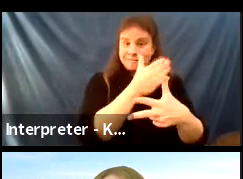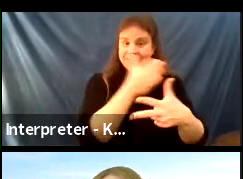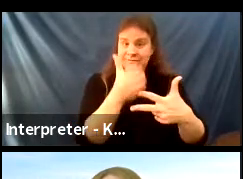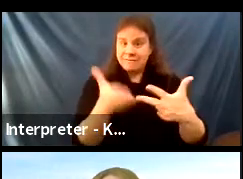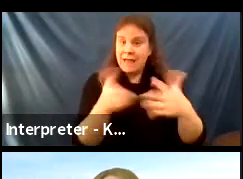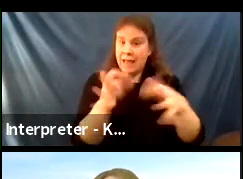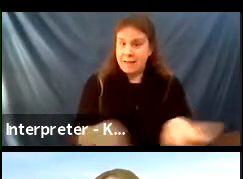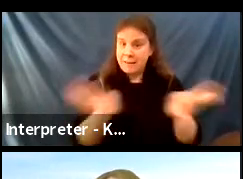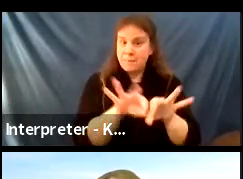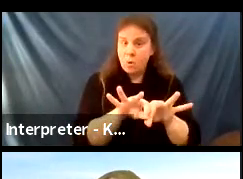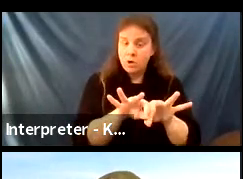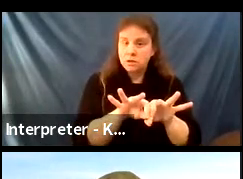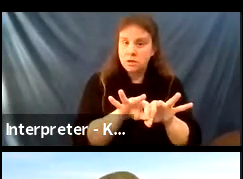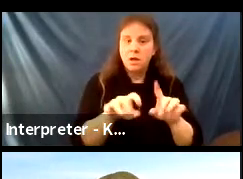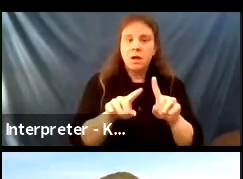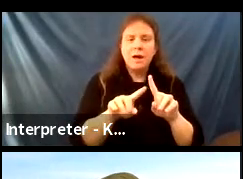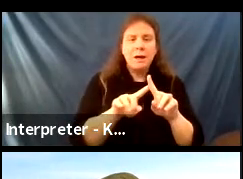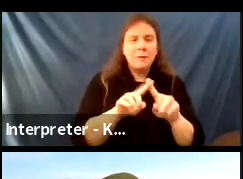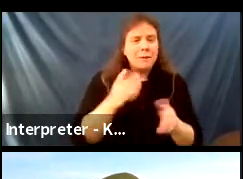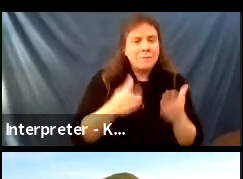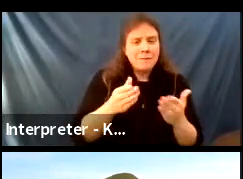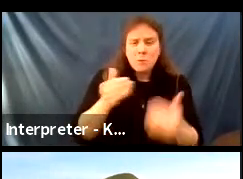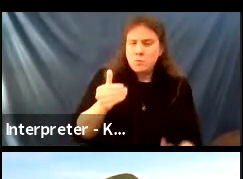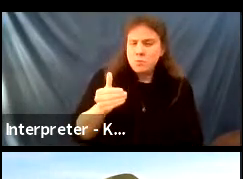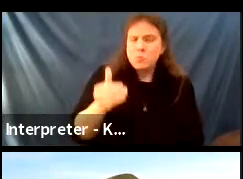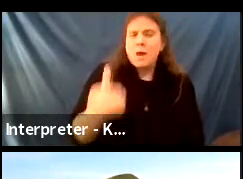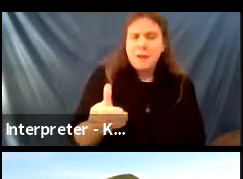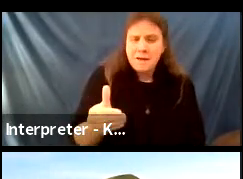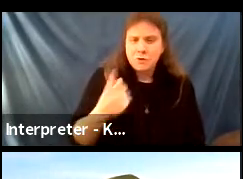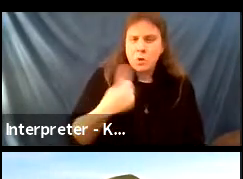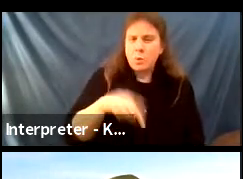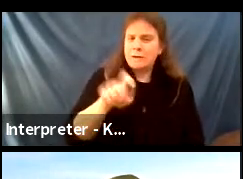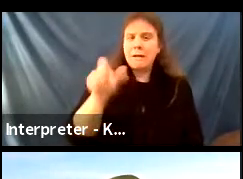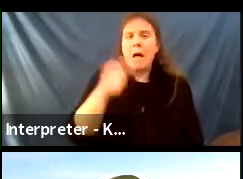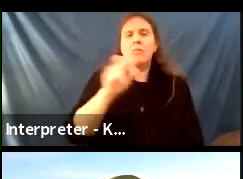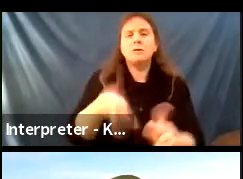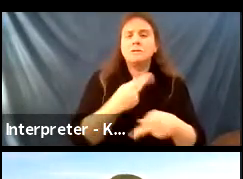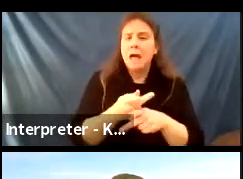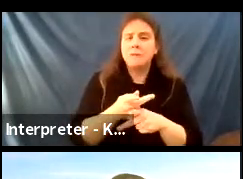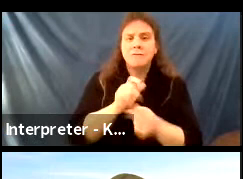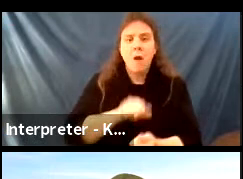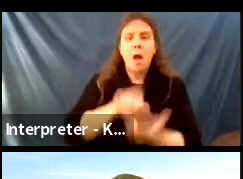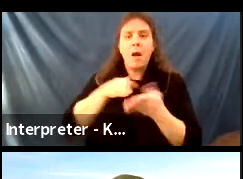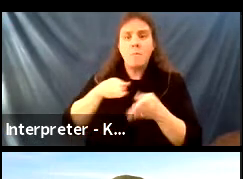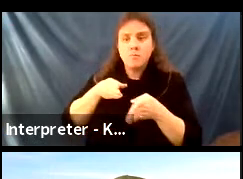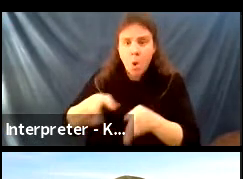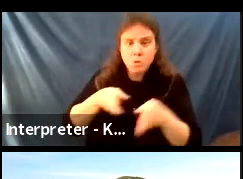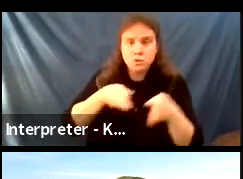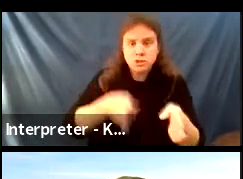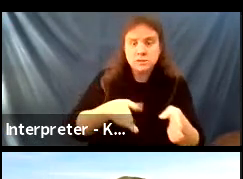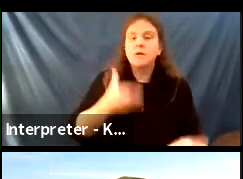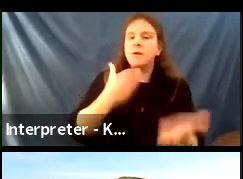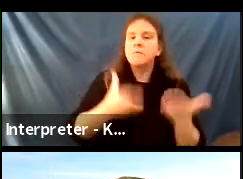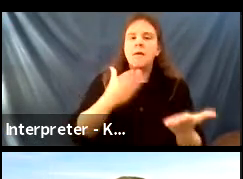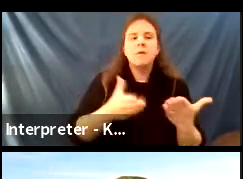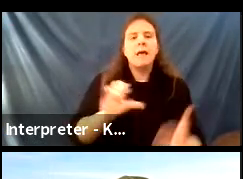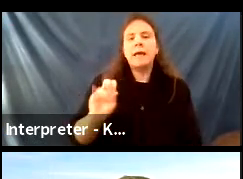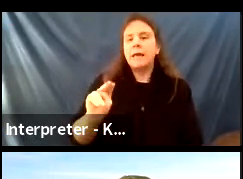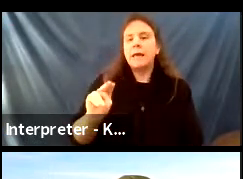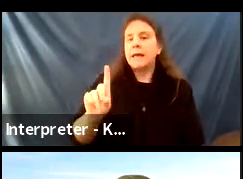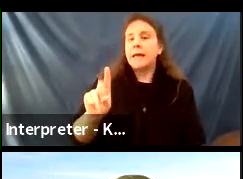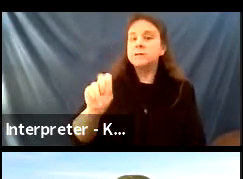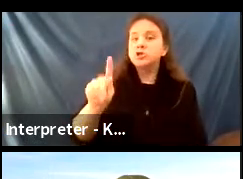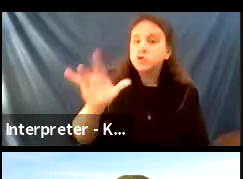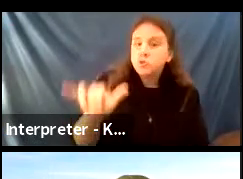like either with it or right after it, we have other types of approaches than sort of an industry or occupation, which are just such